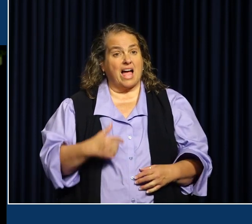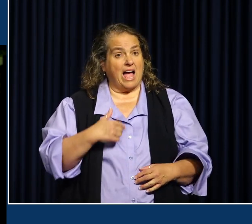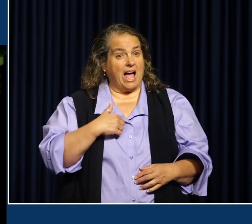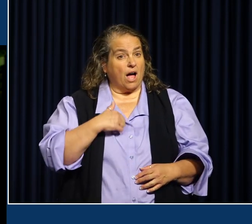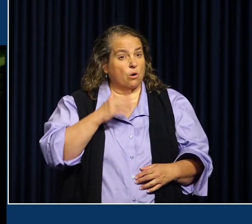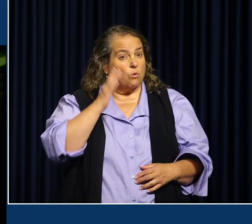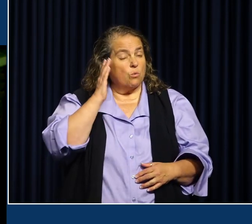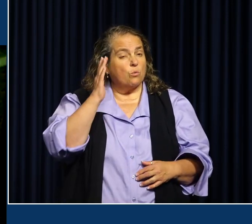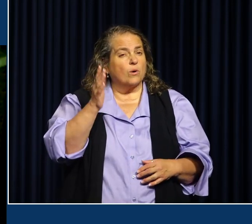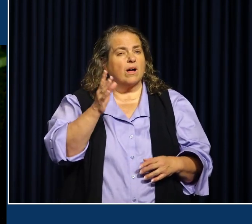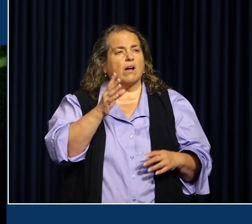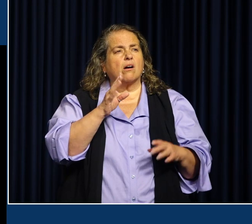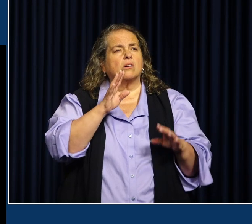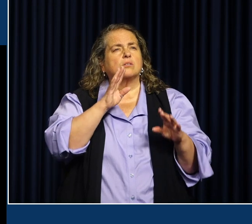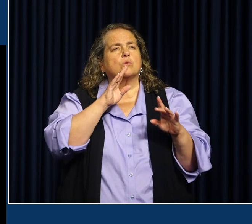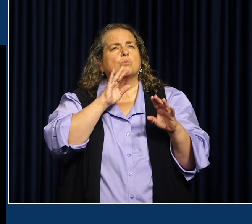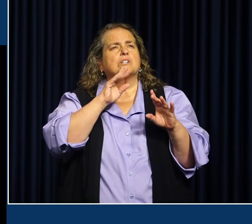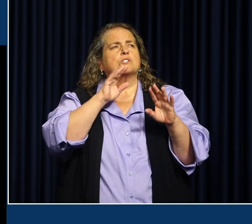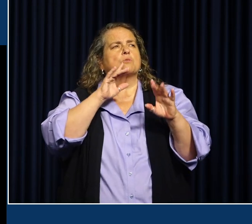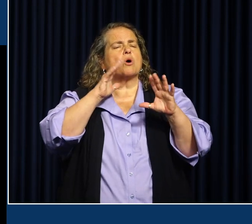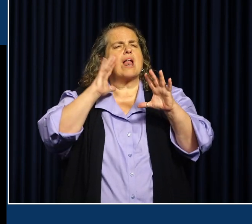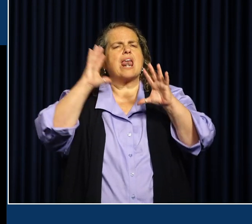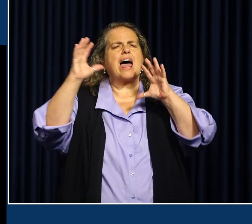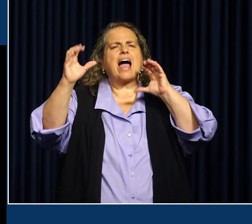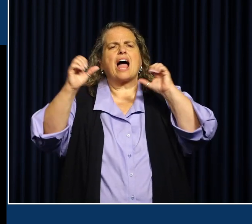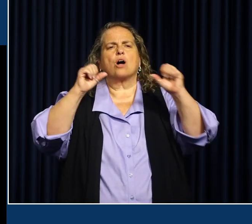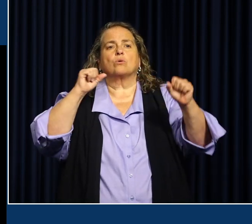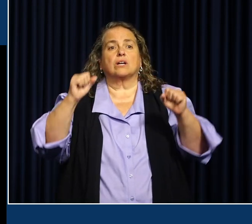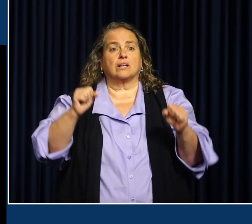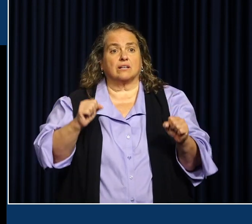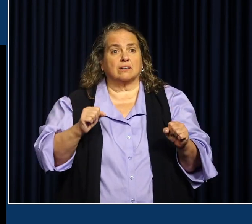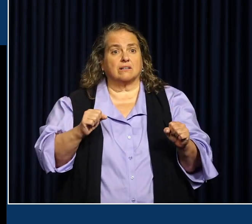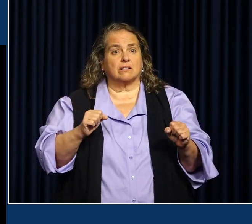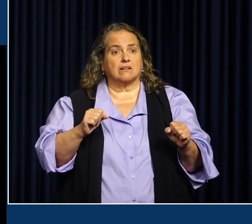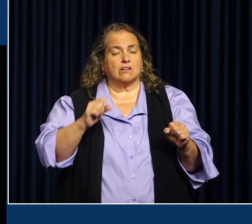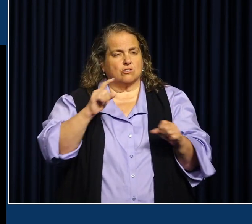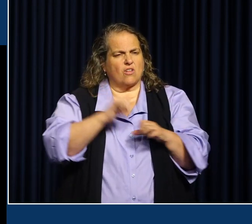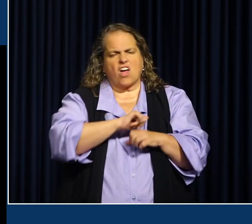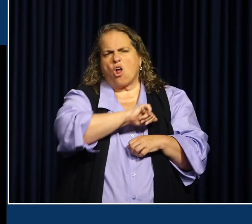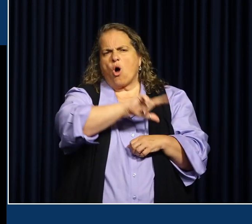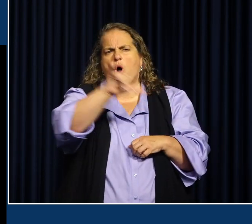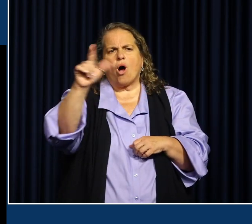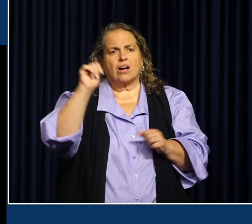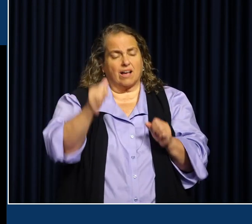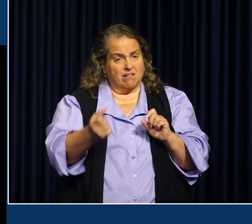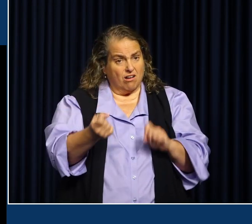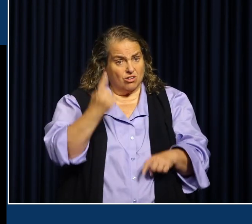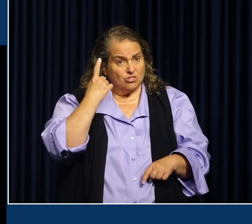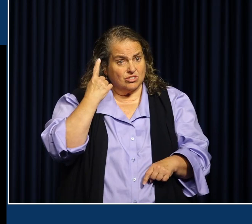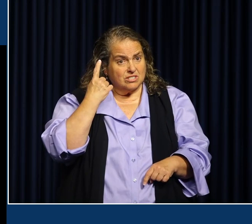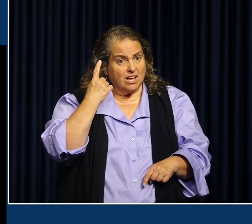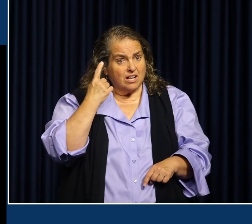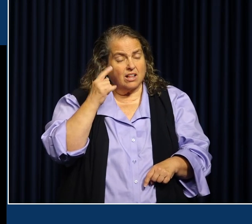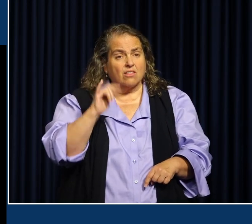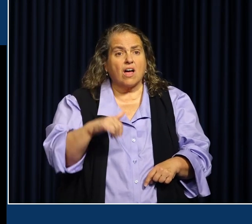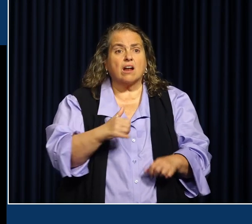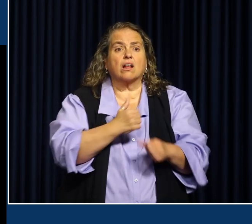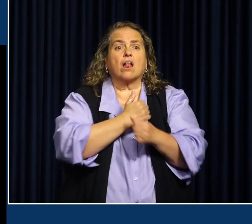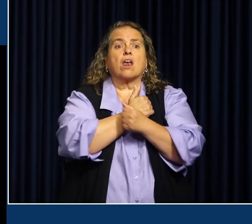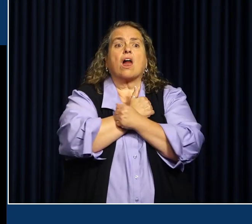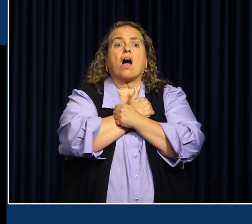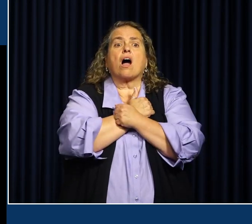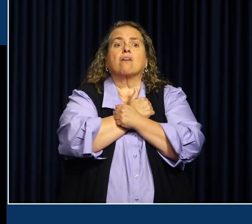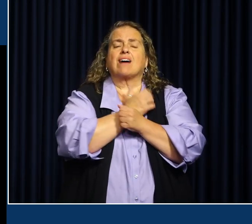Love so loudly every heart could understand that love and